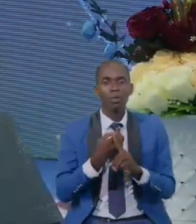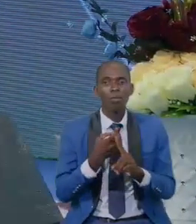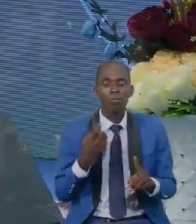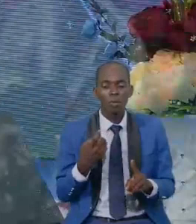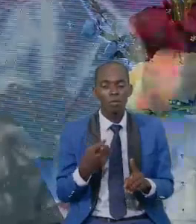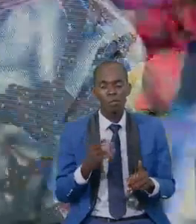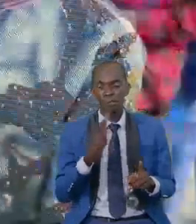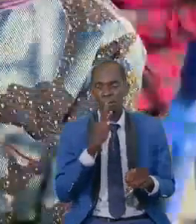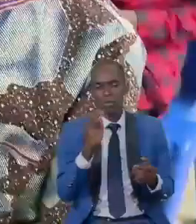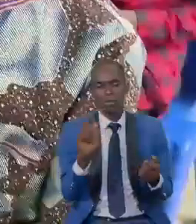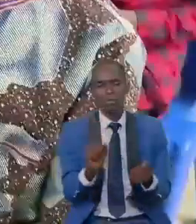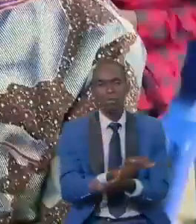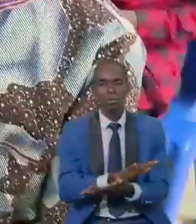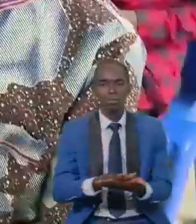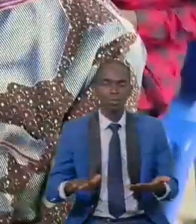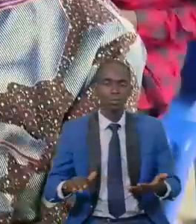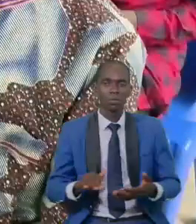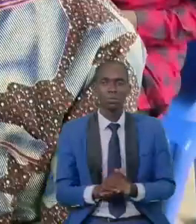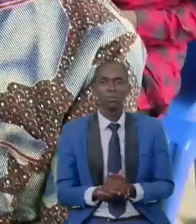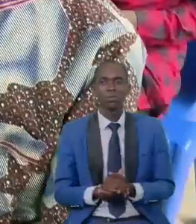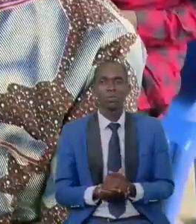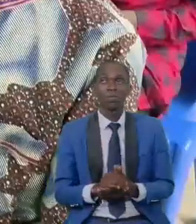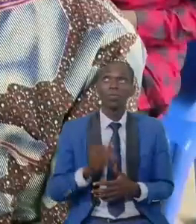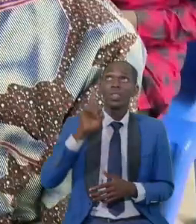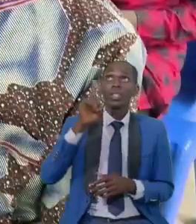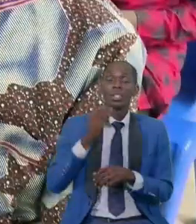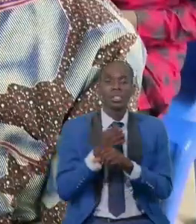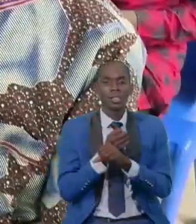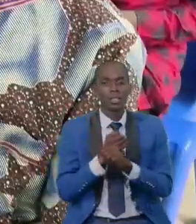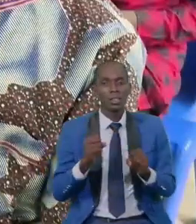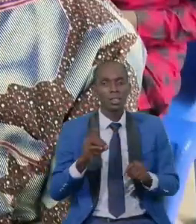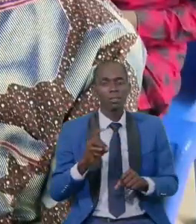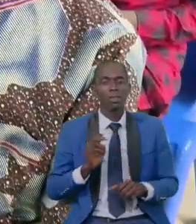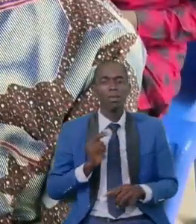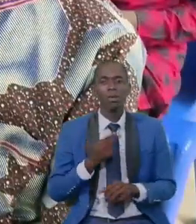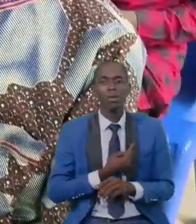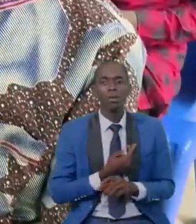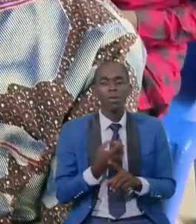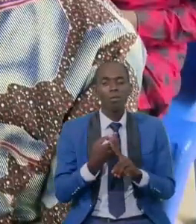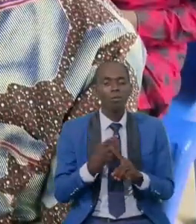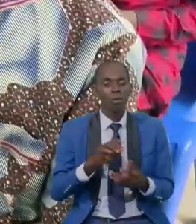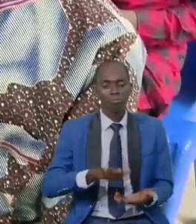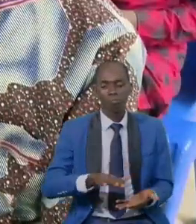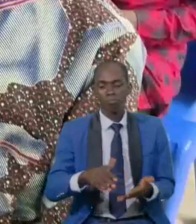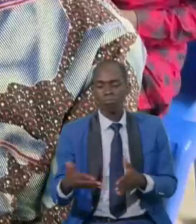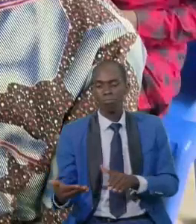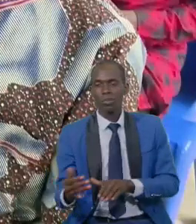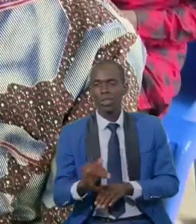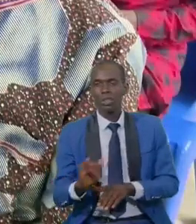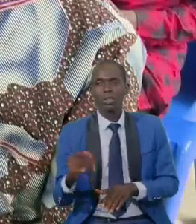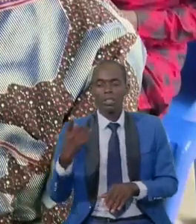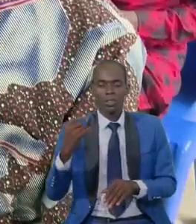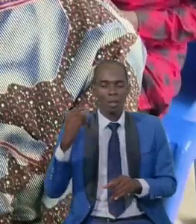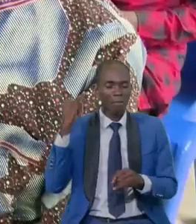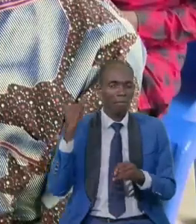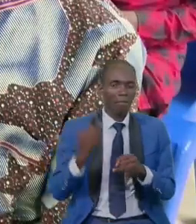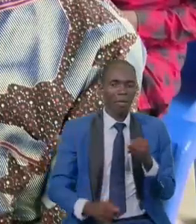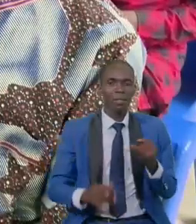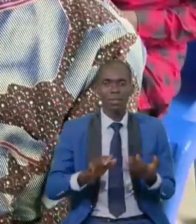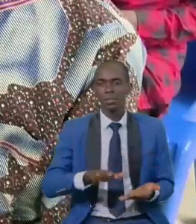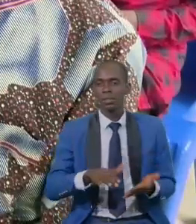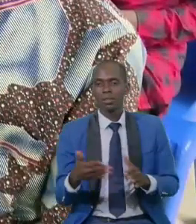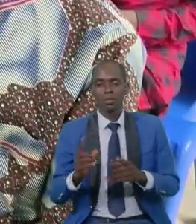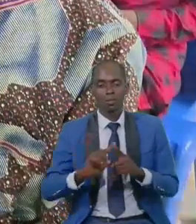perishing. He saved us from dying the final death to go